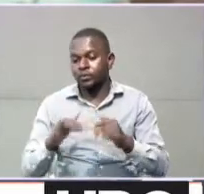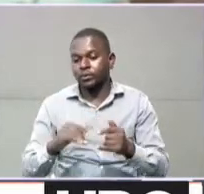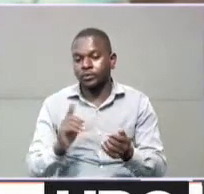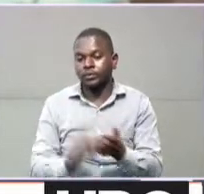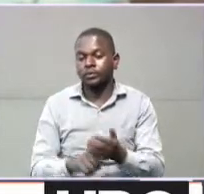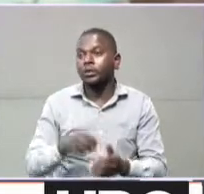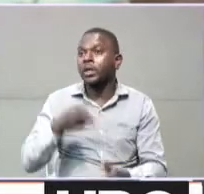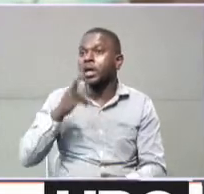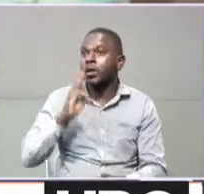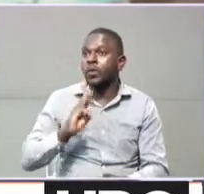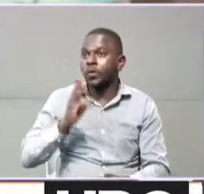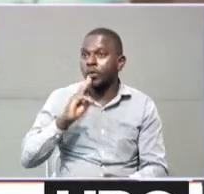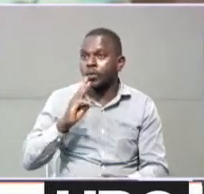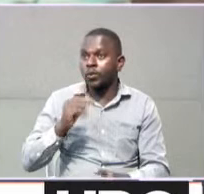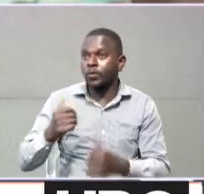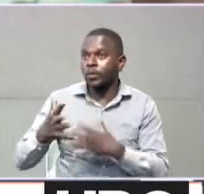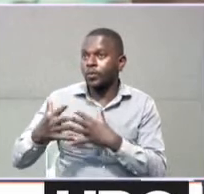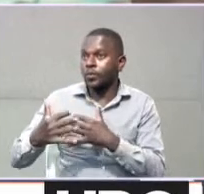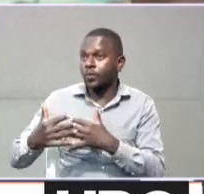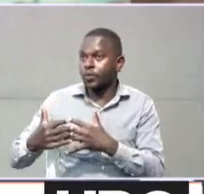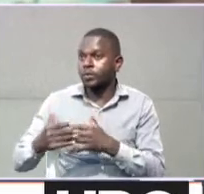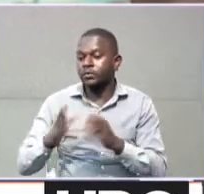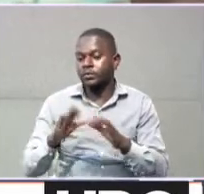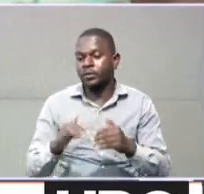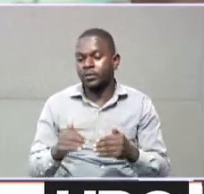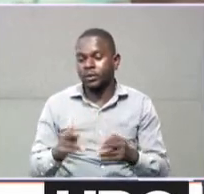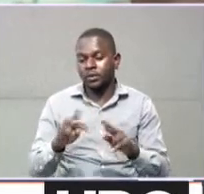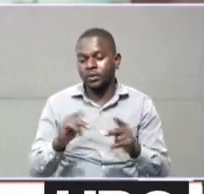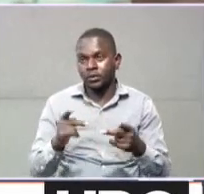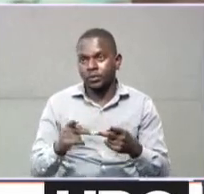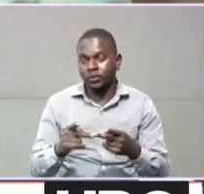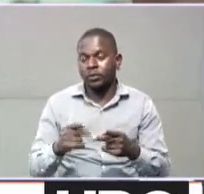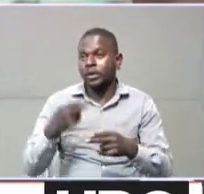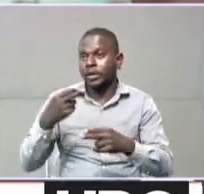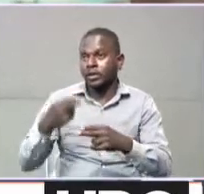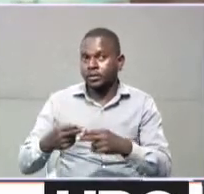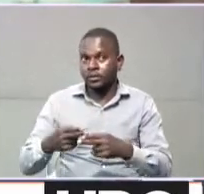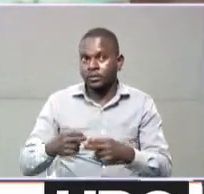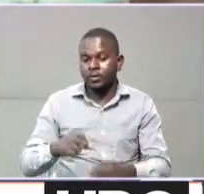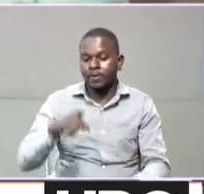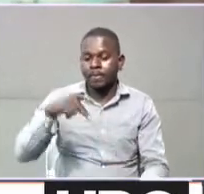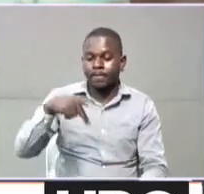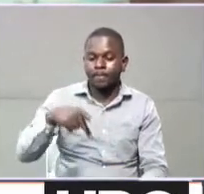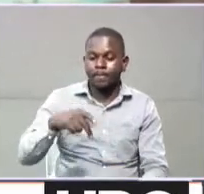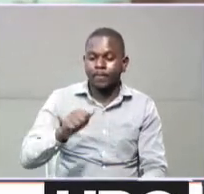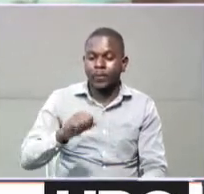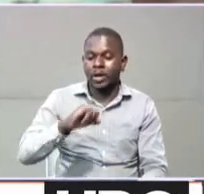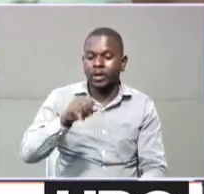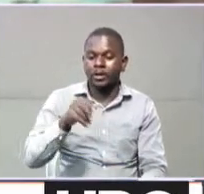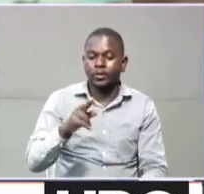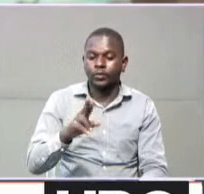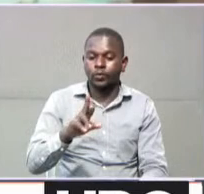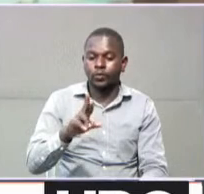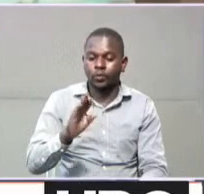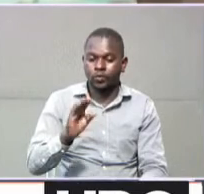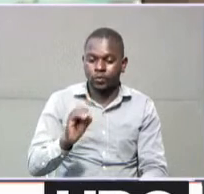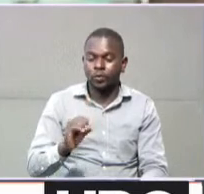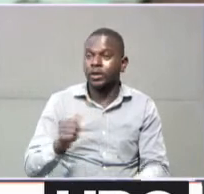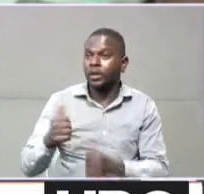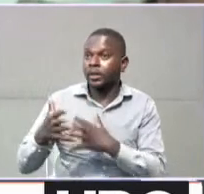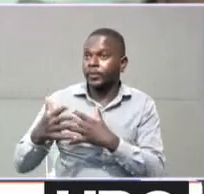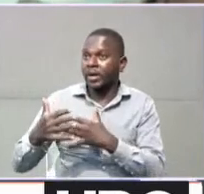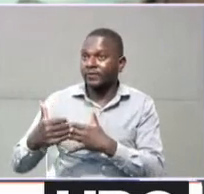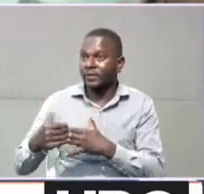gene was being produced at a place called pajuro and the manufacturer